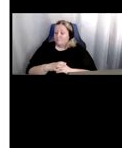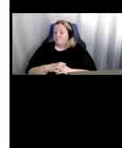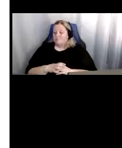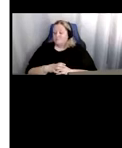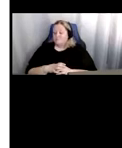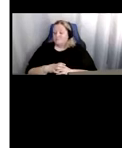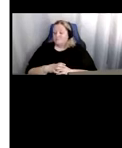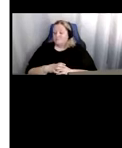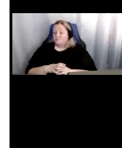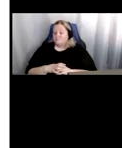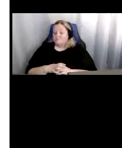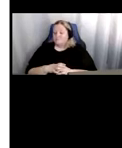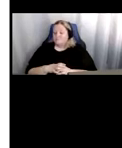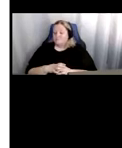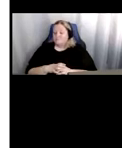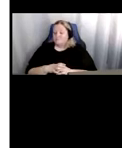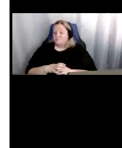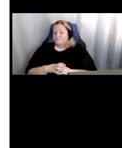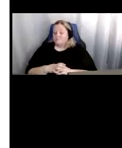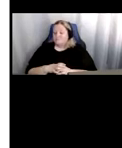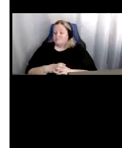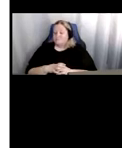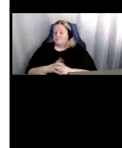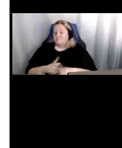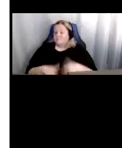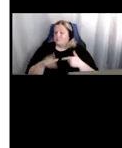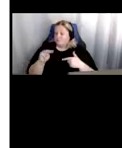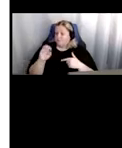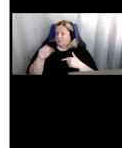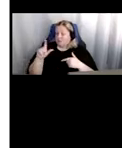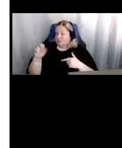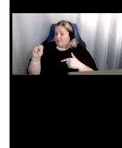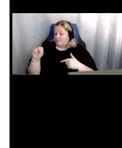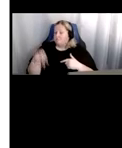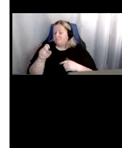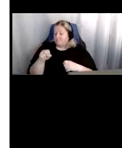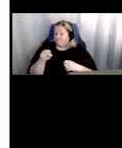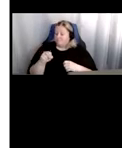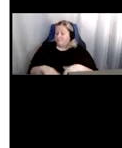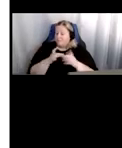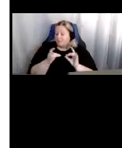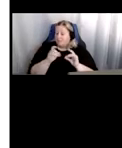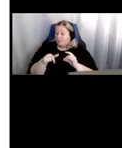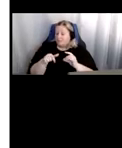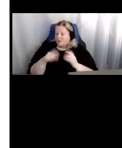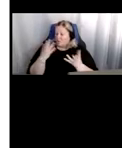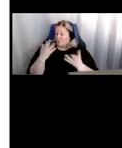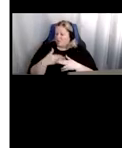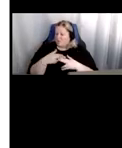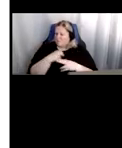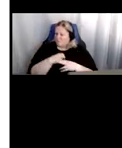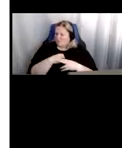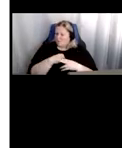in McAllen. You mentioned McAllen, right? McAllen, Texas? Yes. Yep. And what is the name, I'm sorry, of